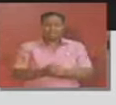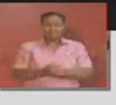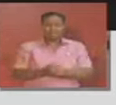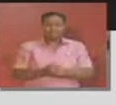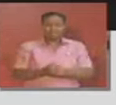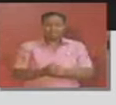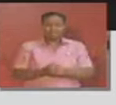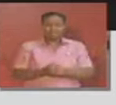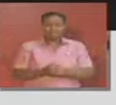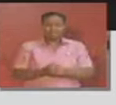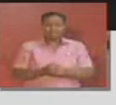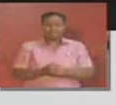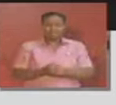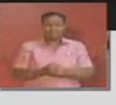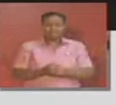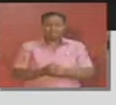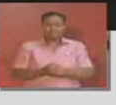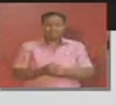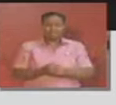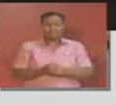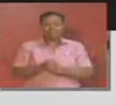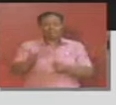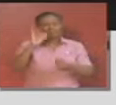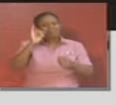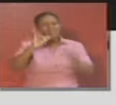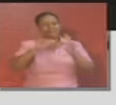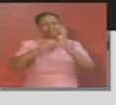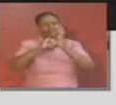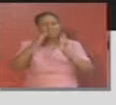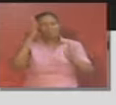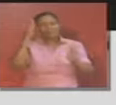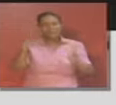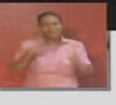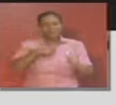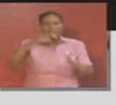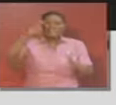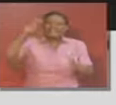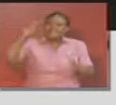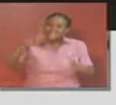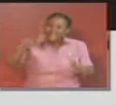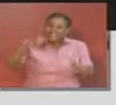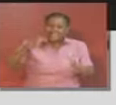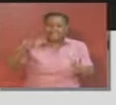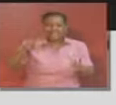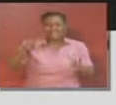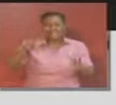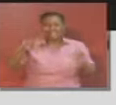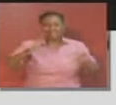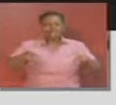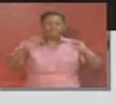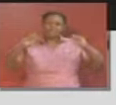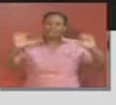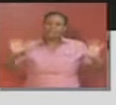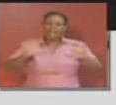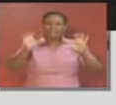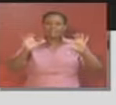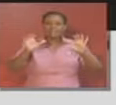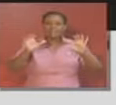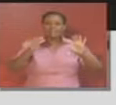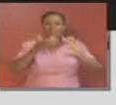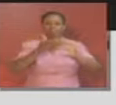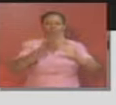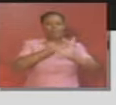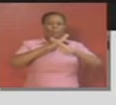take preemptive action, as we say, we take in front, and we quarantine individuals who have been